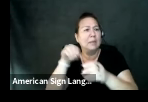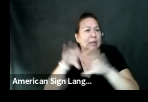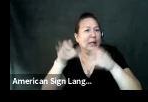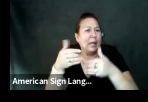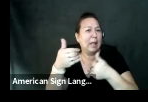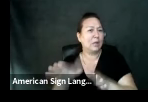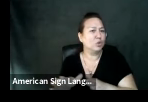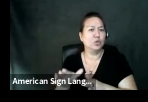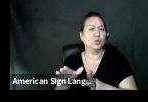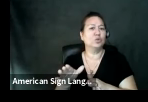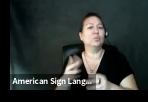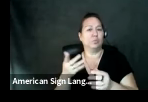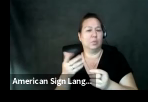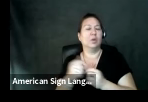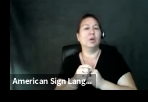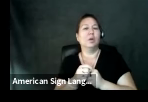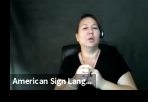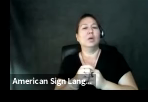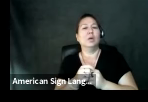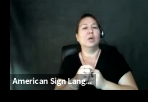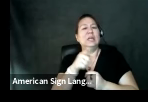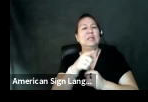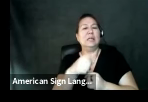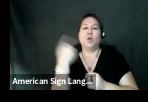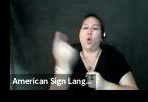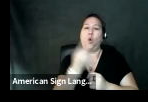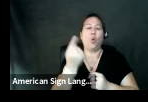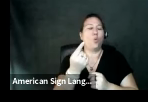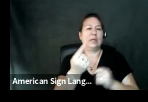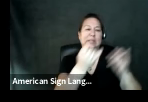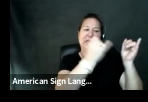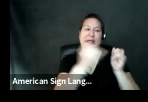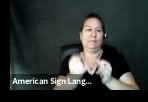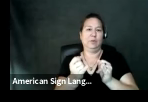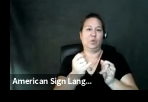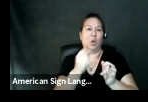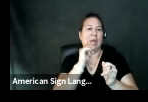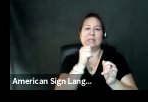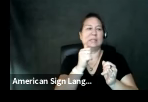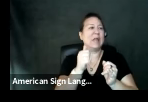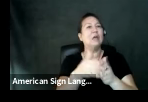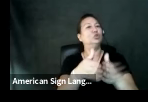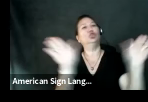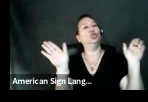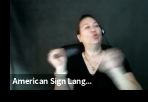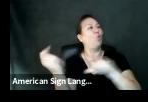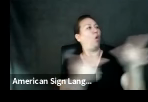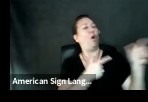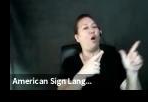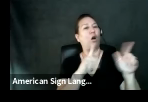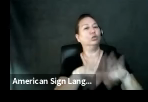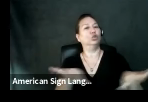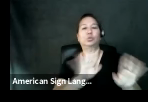takeaway from this slide is it should be always individualized. So it should be customized to the student to meet their